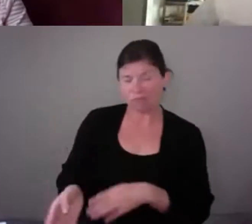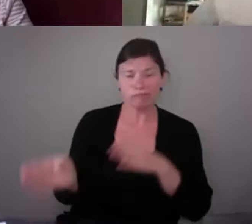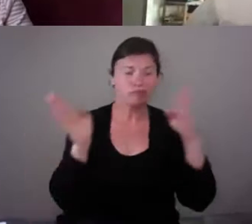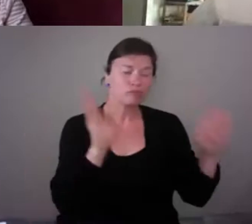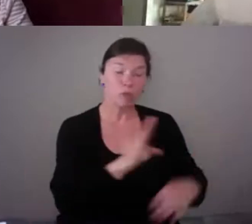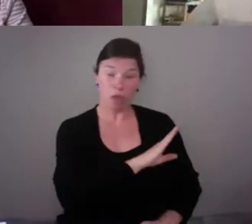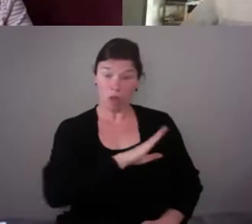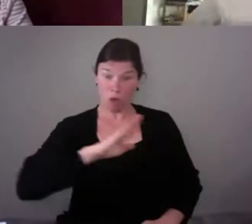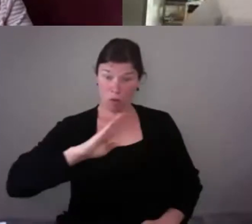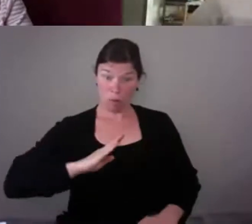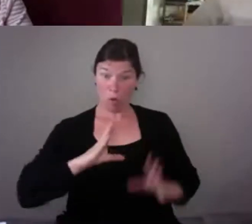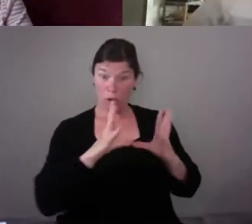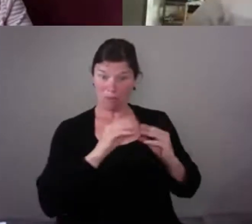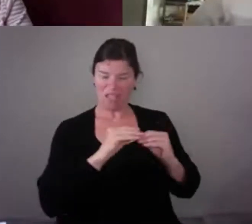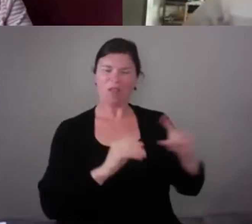trustees meeting.